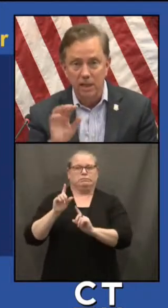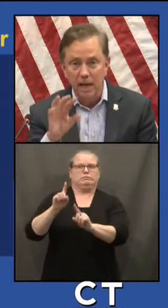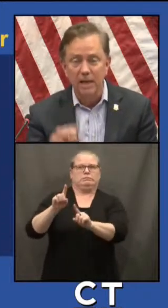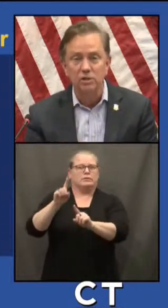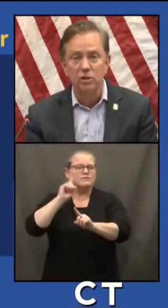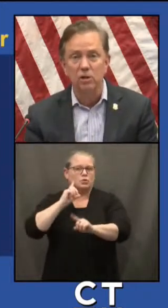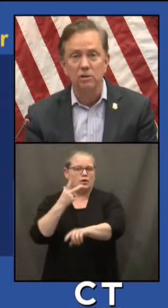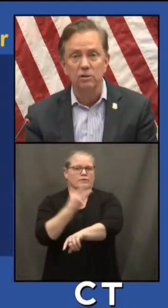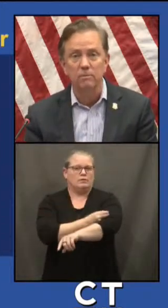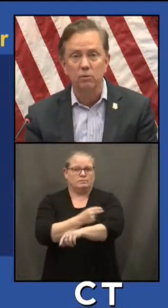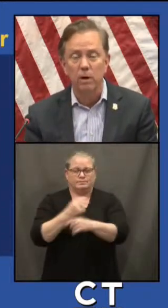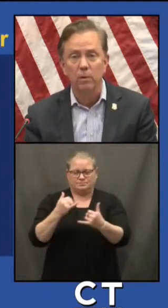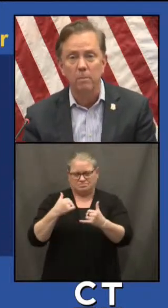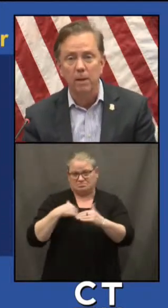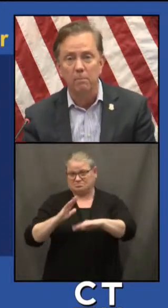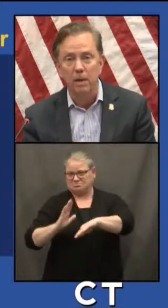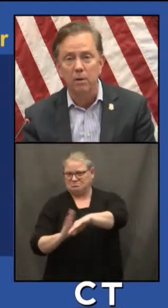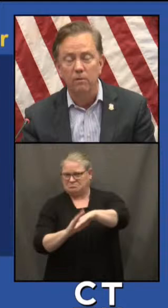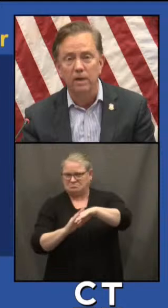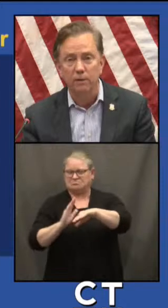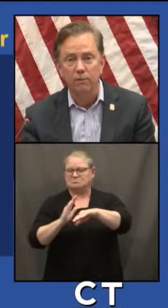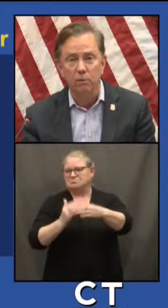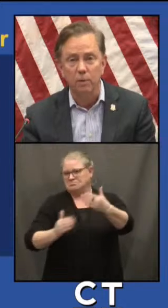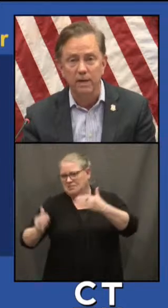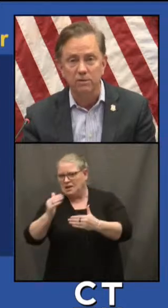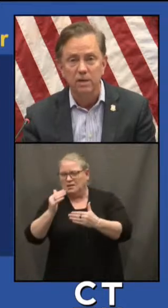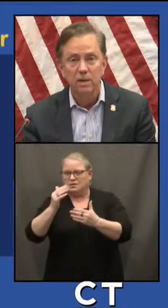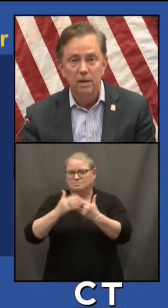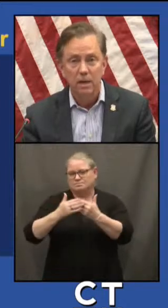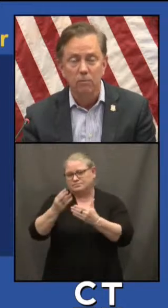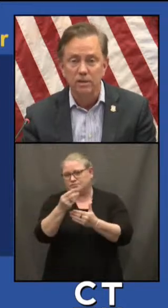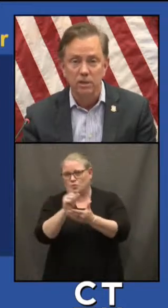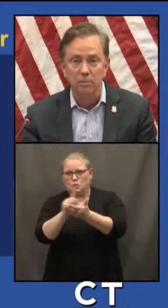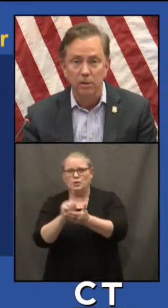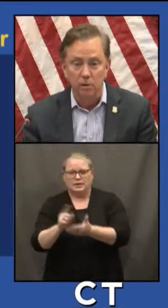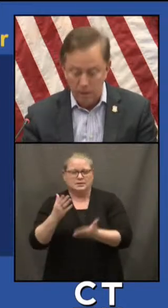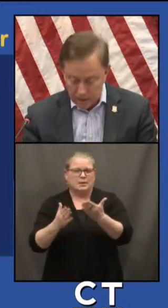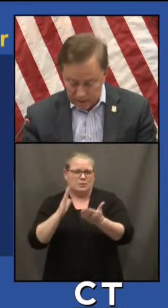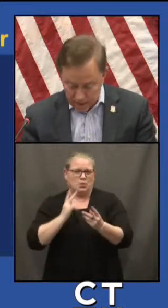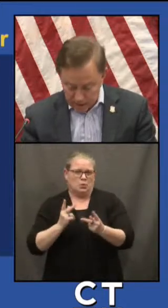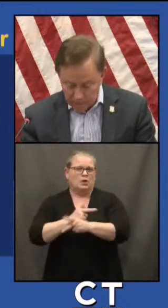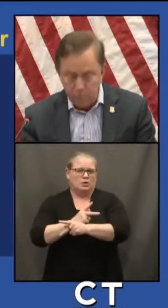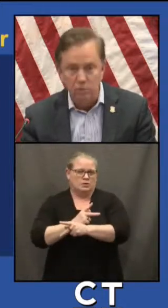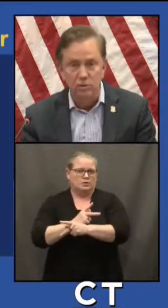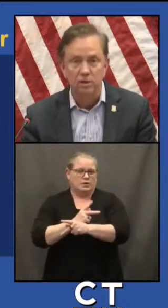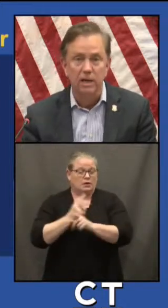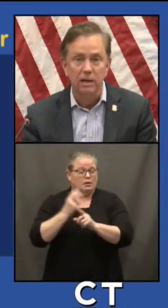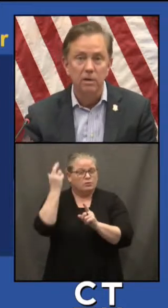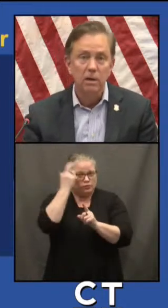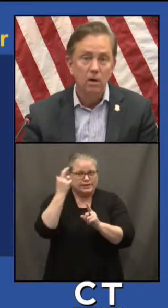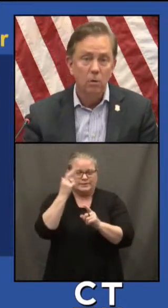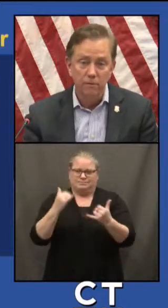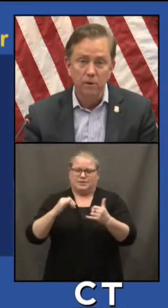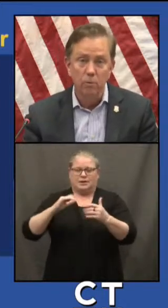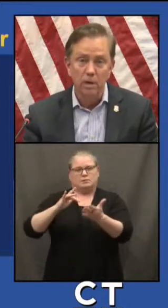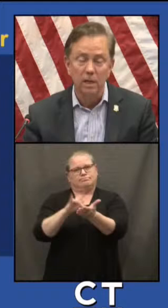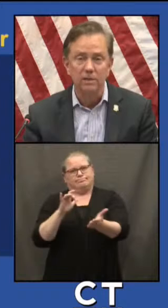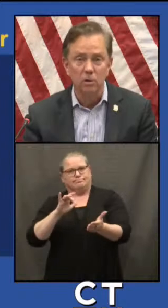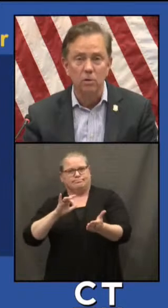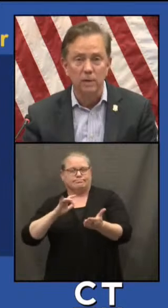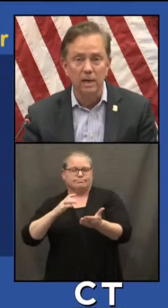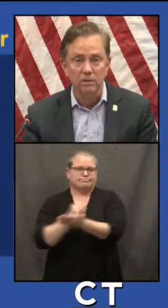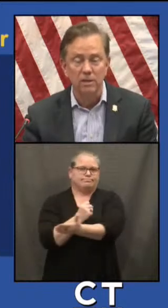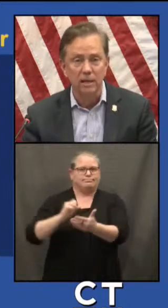a little head start in terms of where we may be over the next few weeks. Reason number 39 to get that booster now. Or if you're one of the